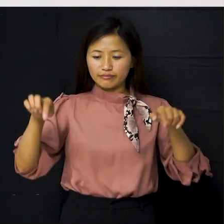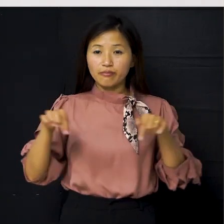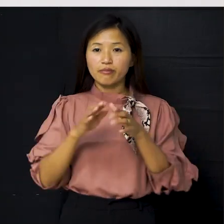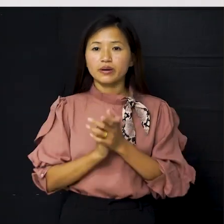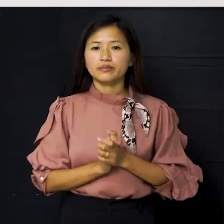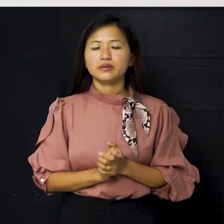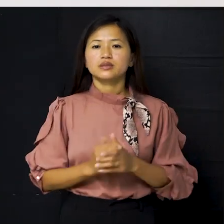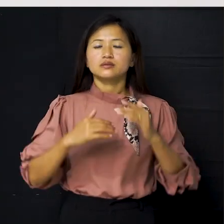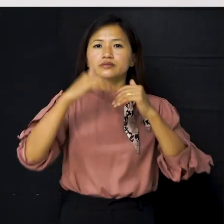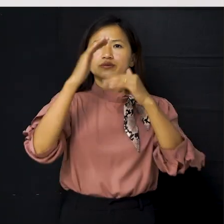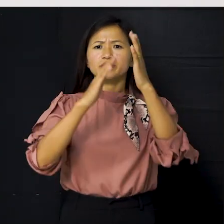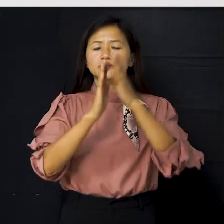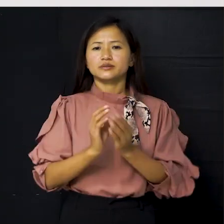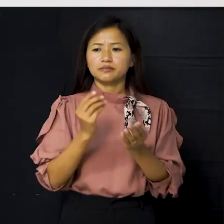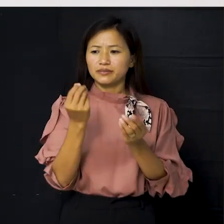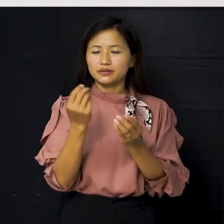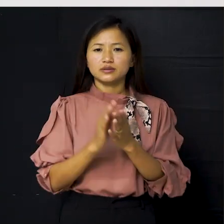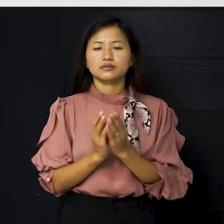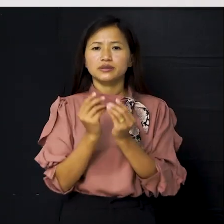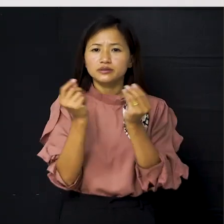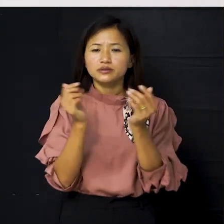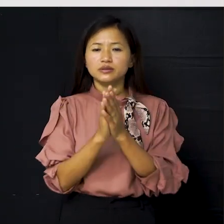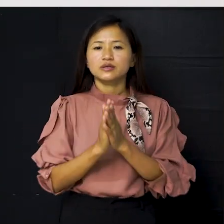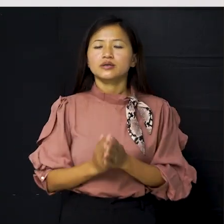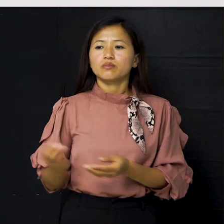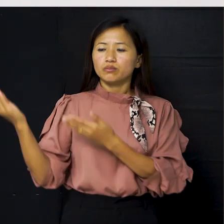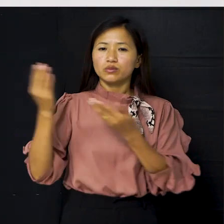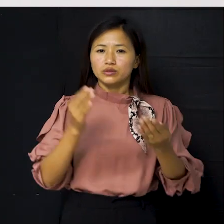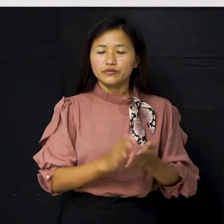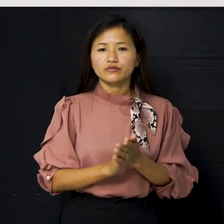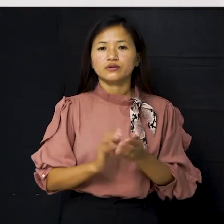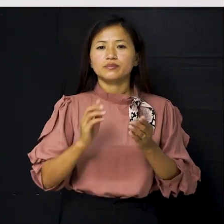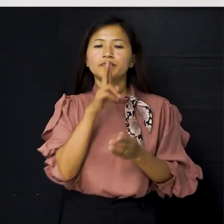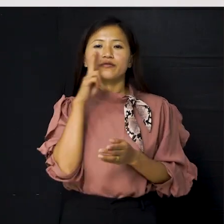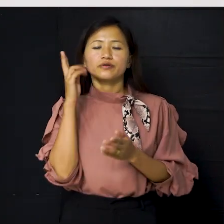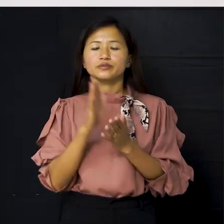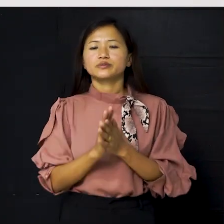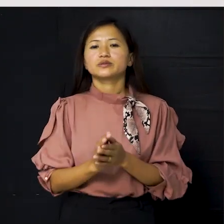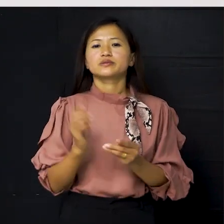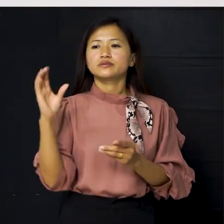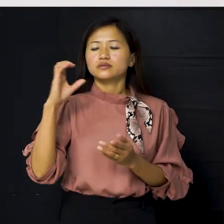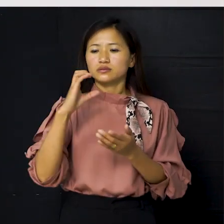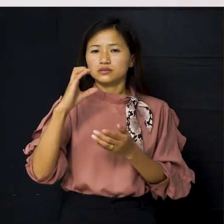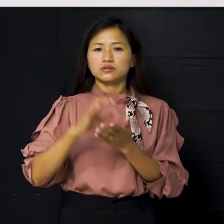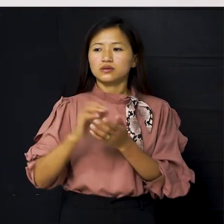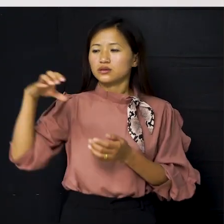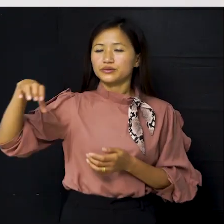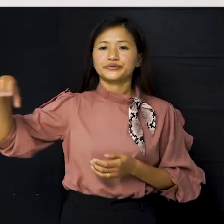some of the building materials were imported from the foreign countries, from the European countries. All right, and